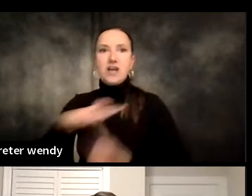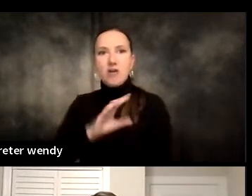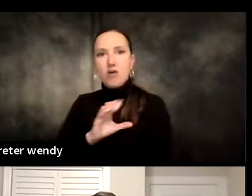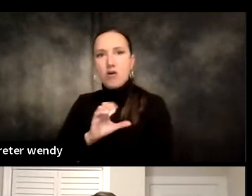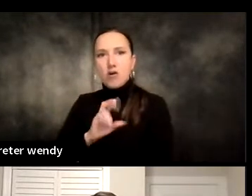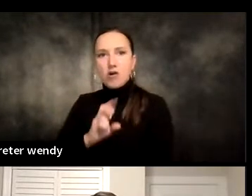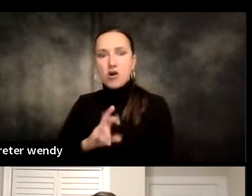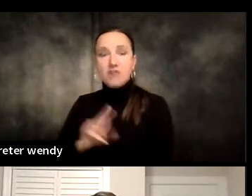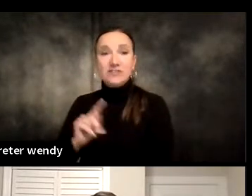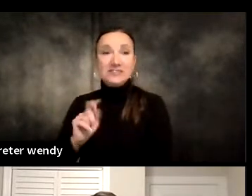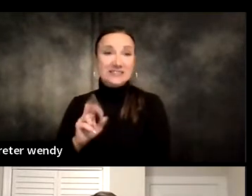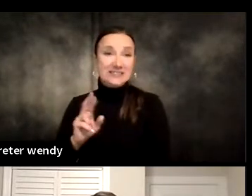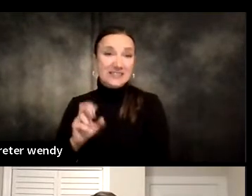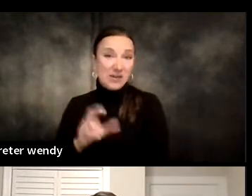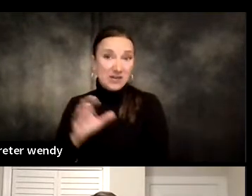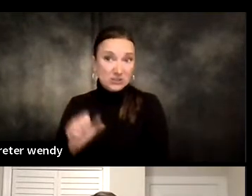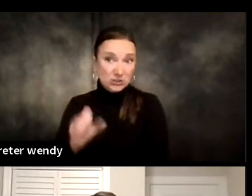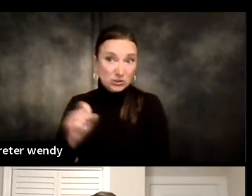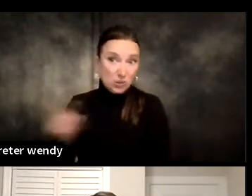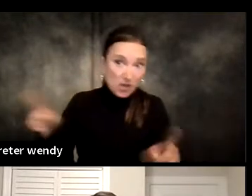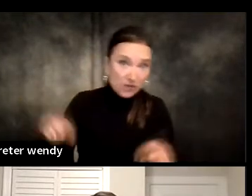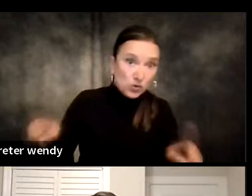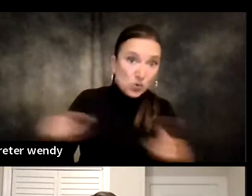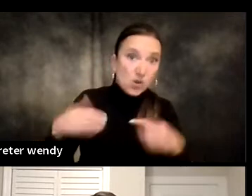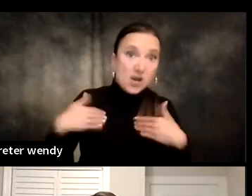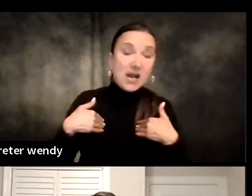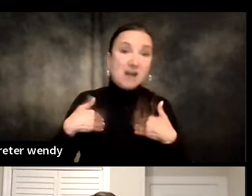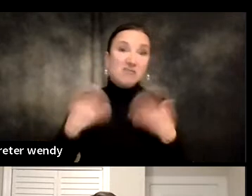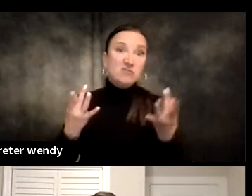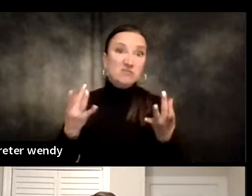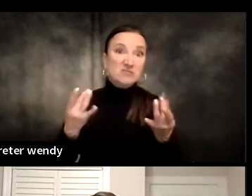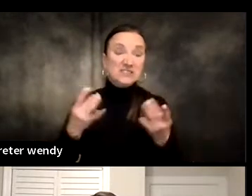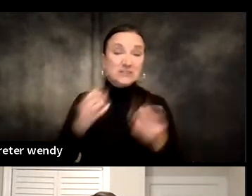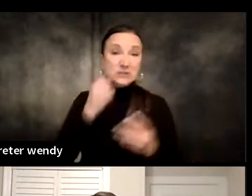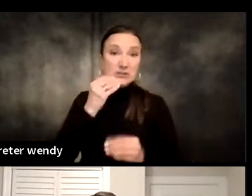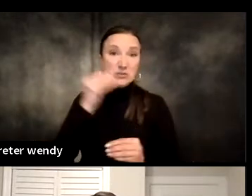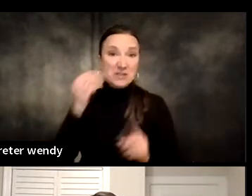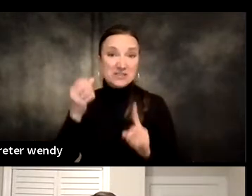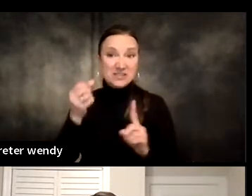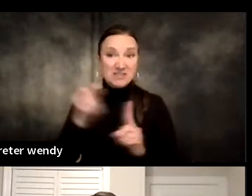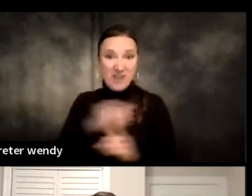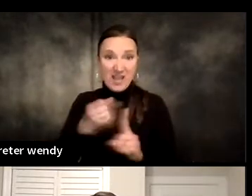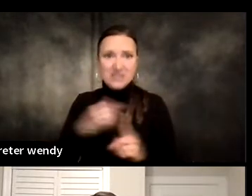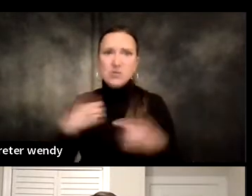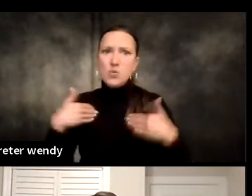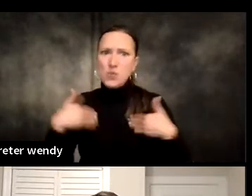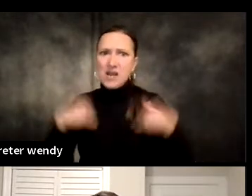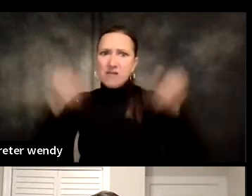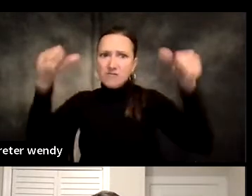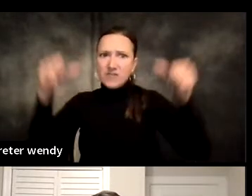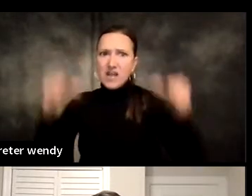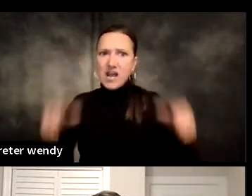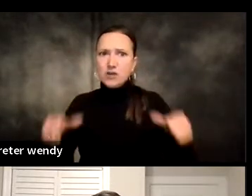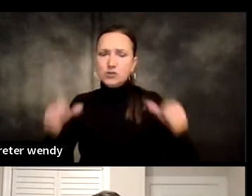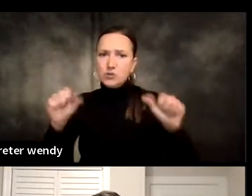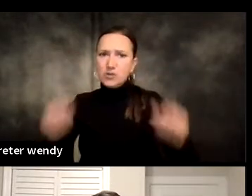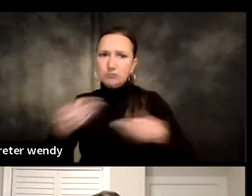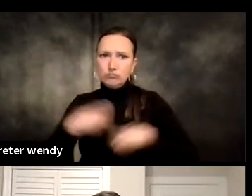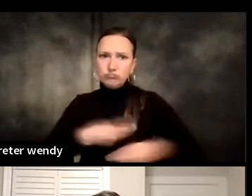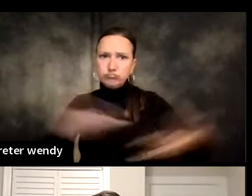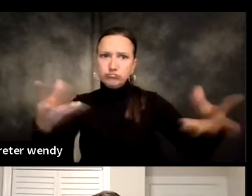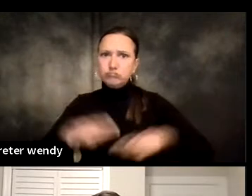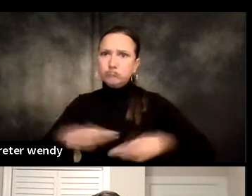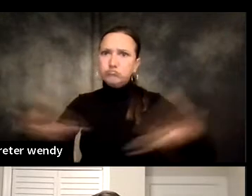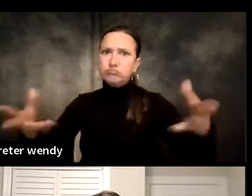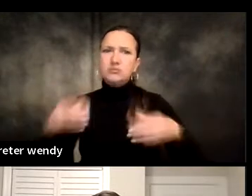any commissioners, if you guys have any domestic violence issues, we do have some flyers that we put up that has QR codes on it. And we've been going